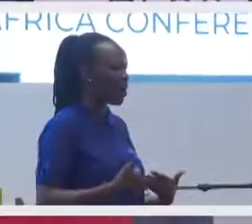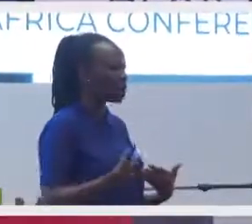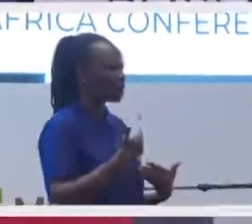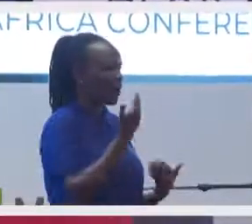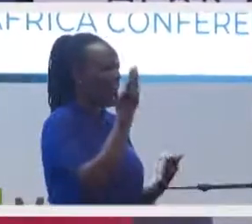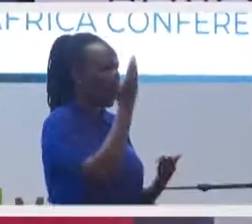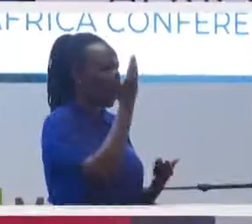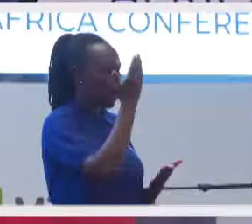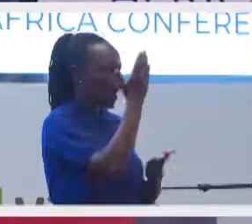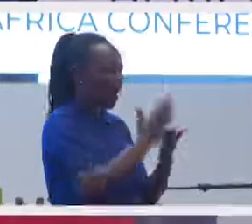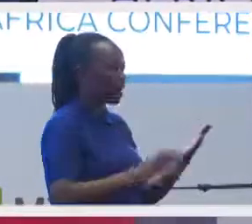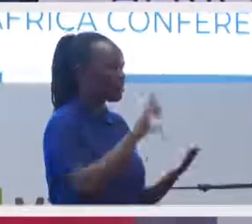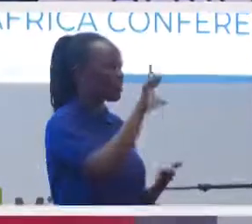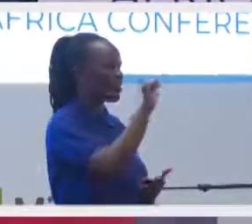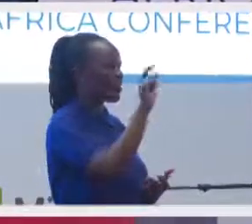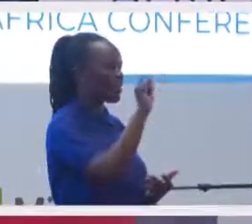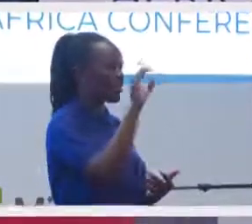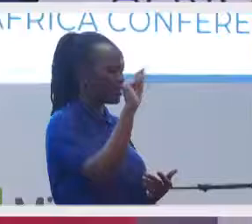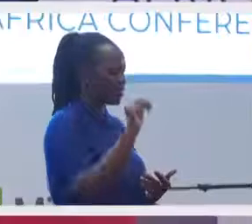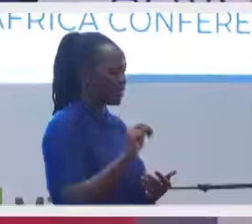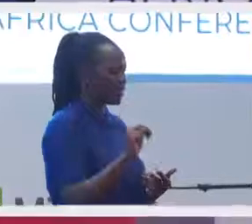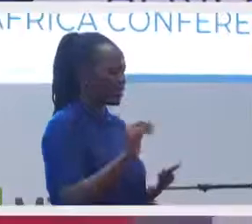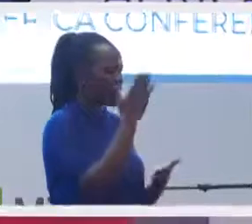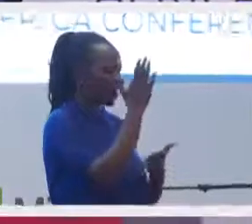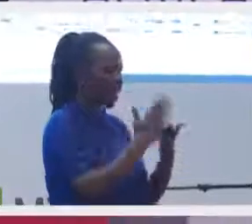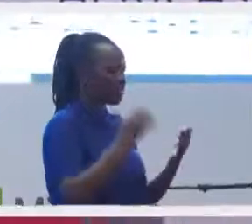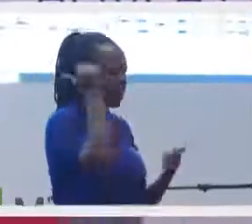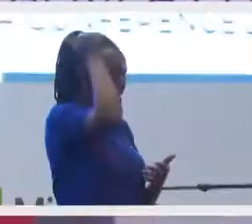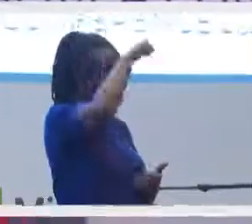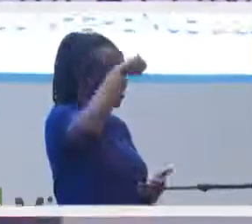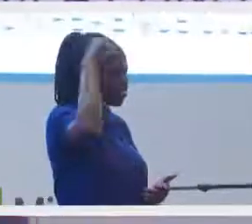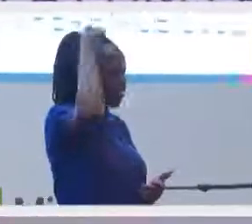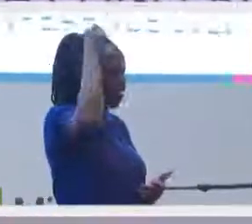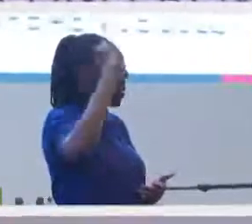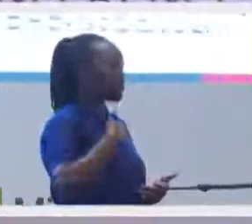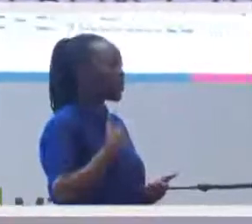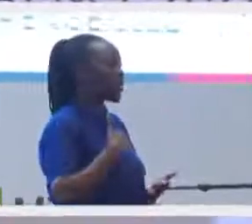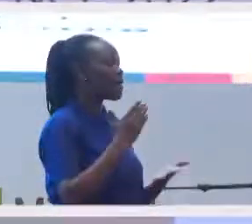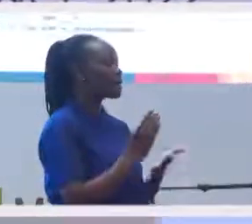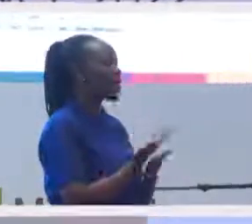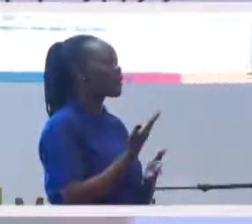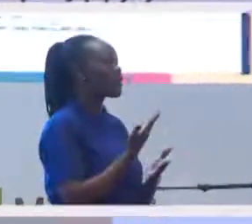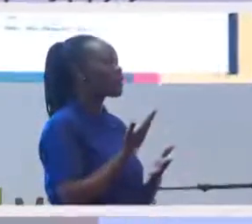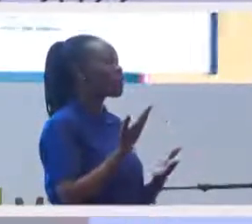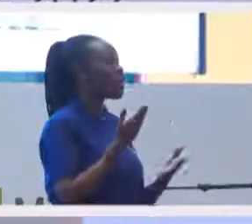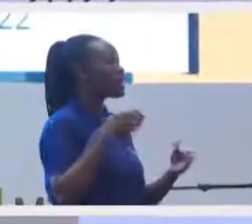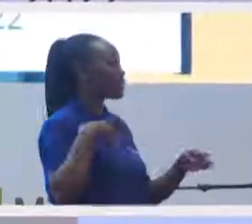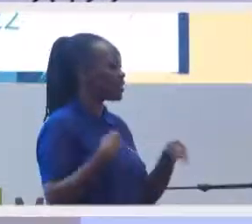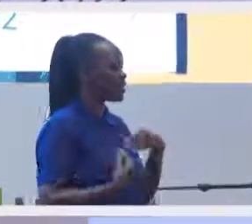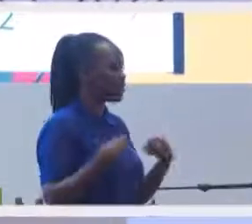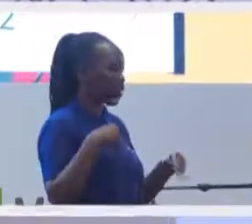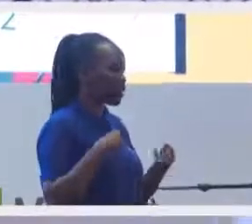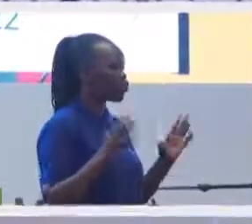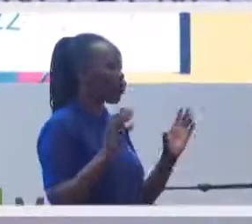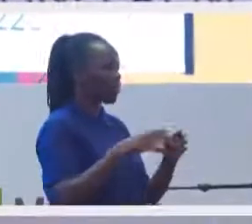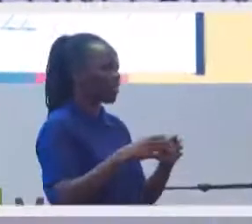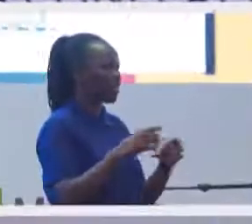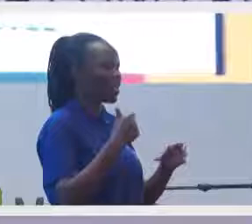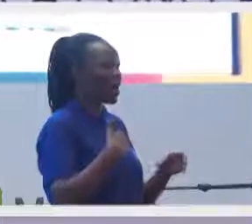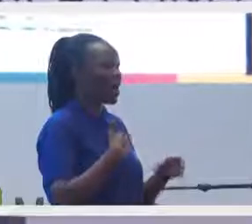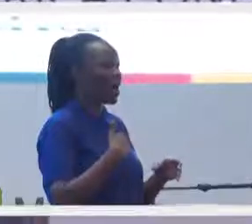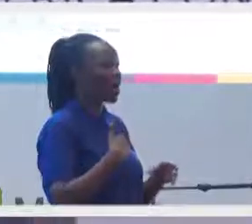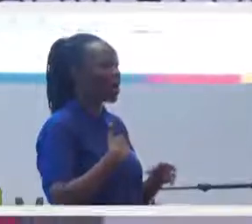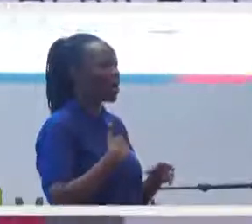Latino Brazilian and half Asian. And I am part of the disabled community. I am